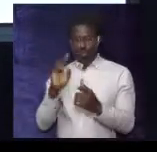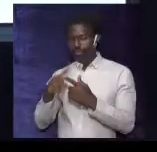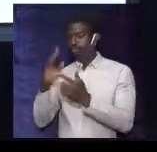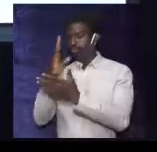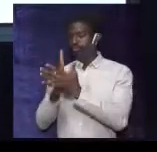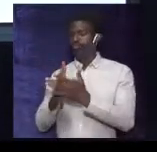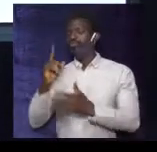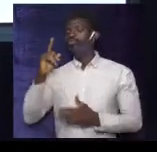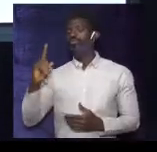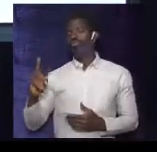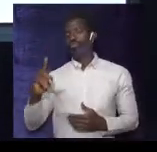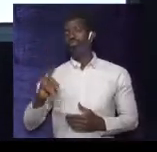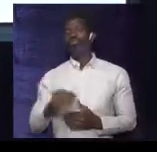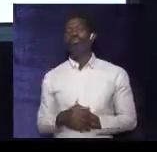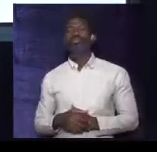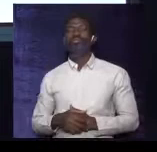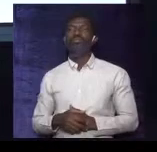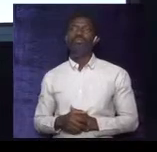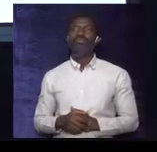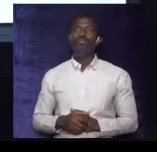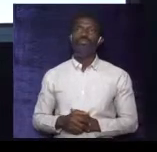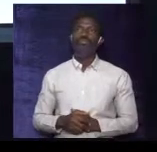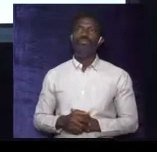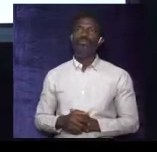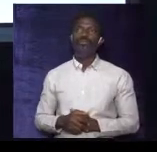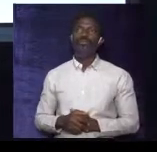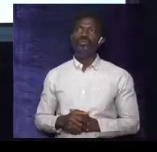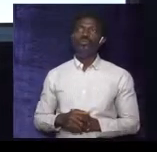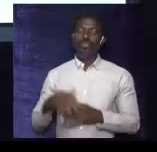information to you or to someone else.